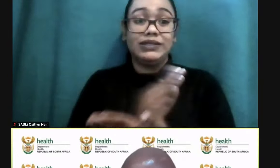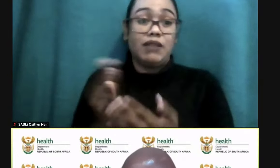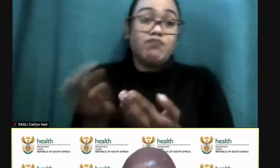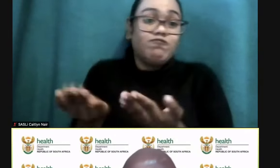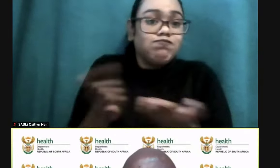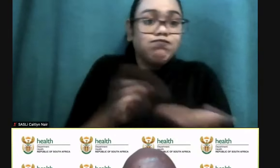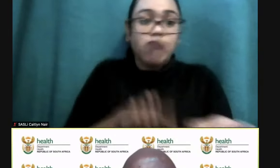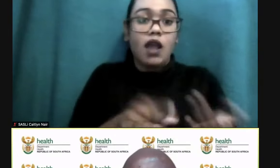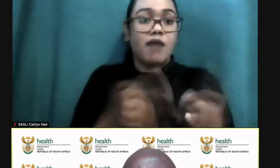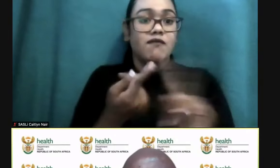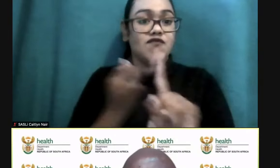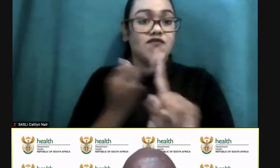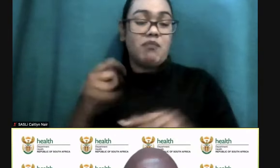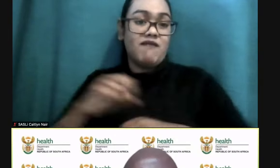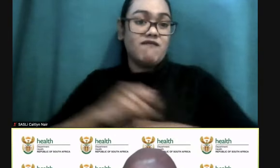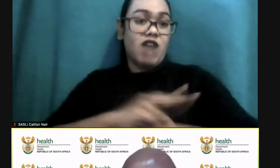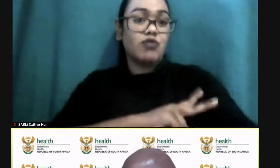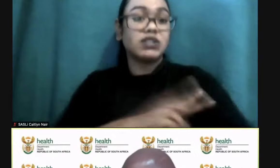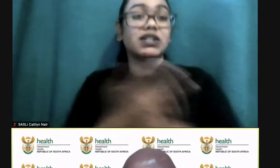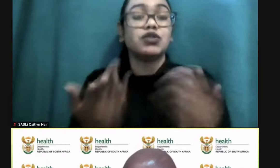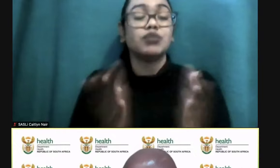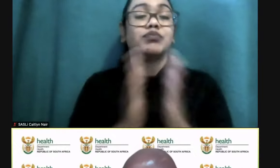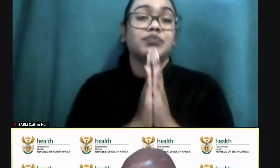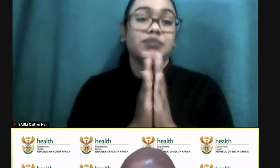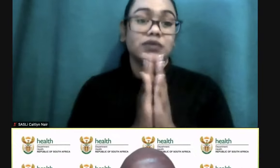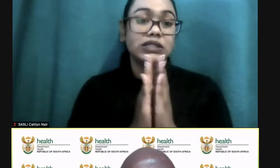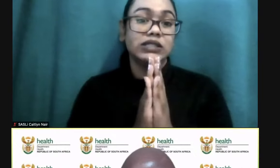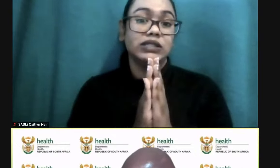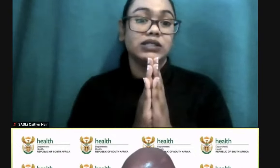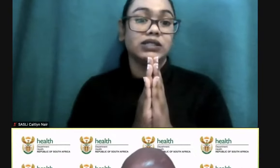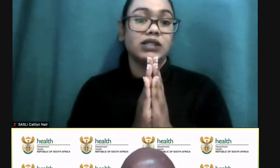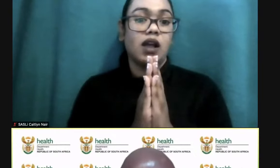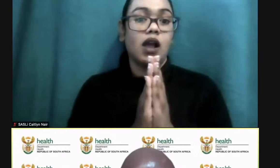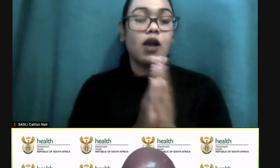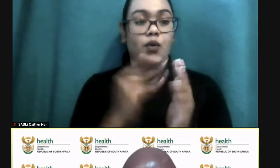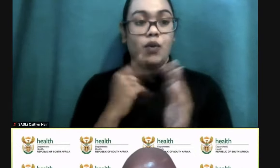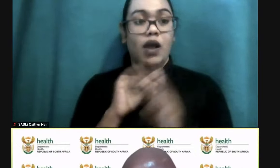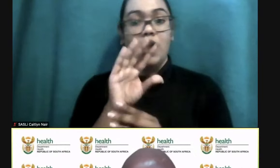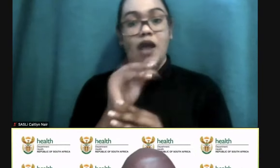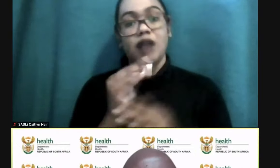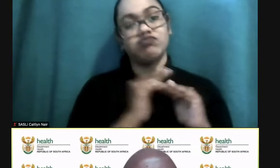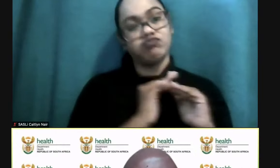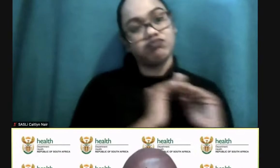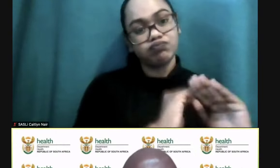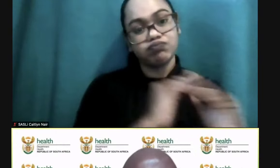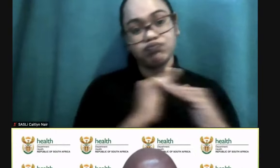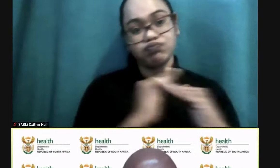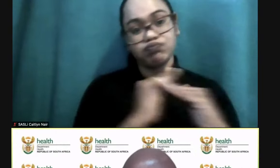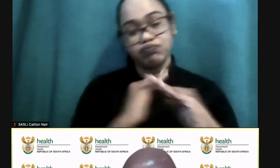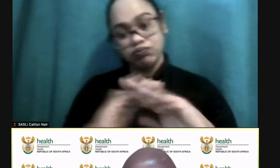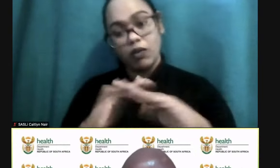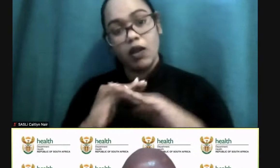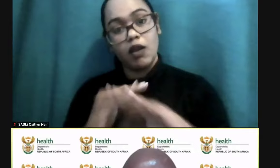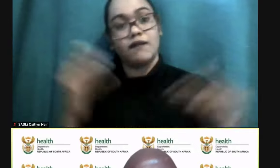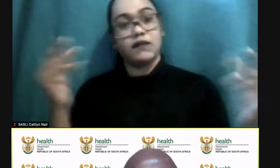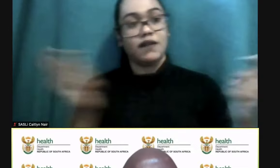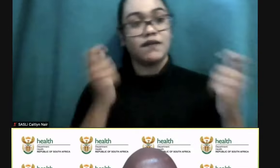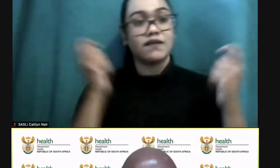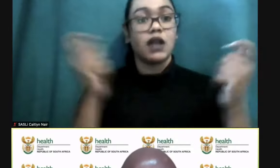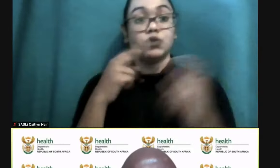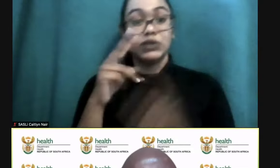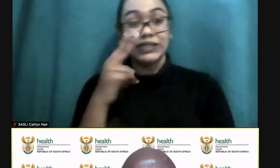So those are the tried and tested methods, which as we see this spike of